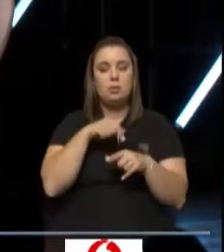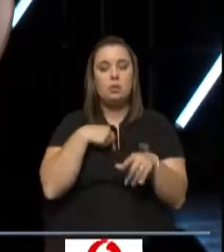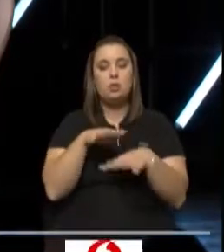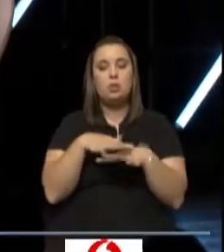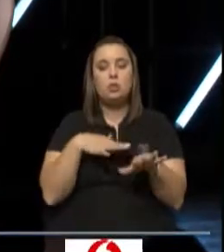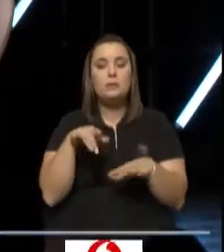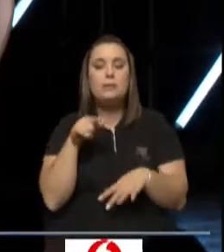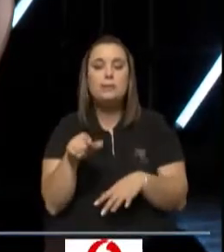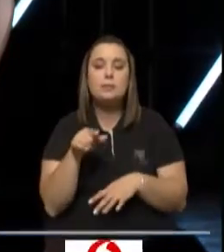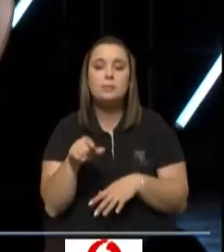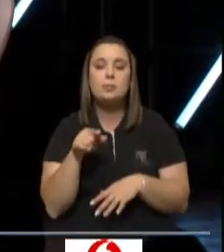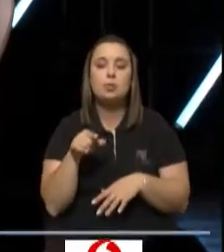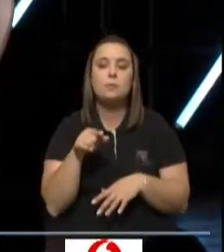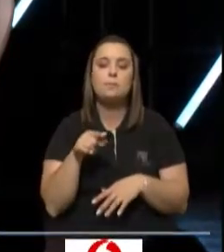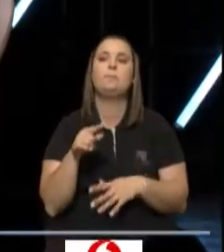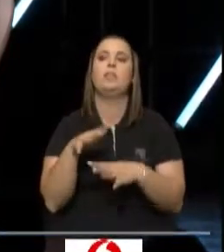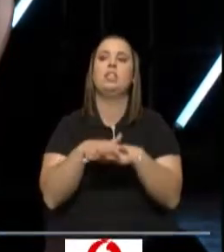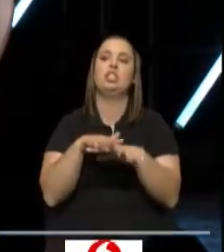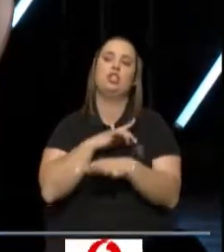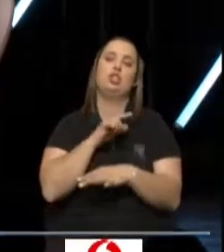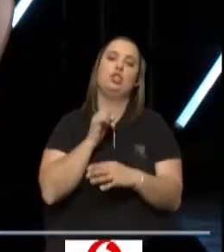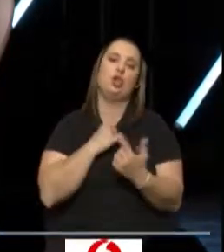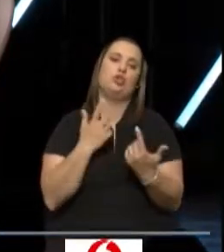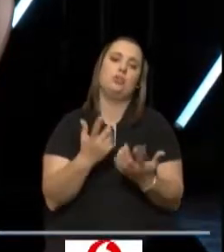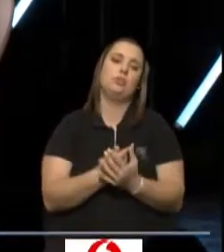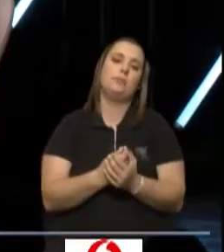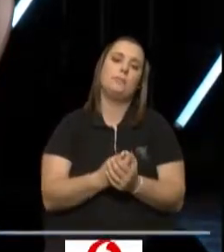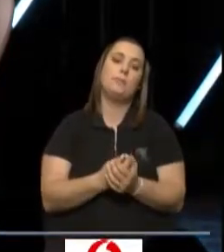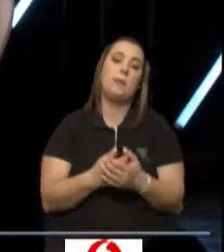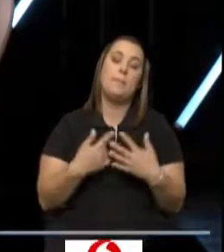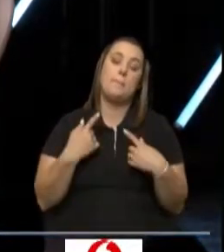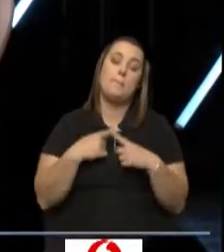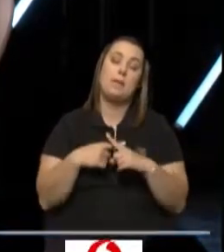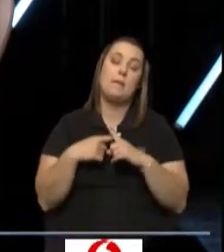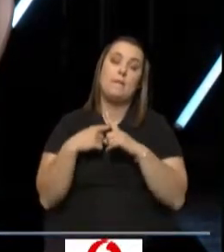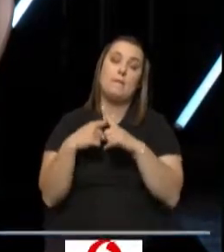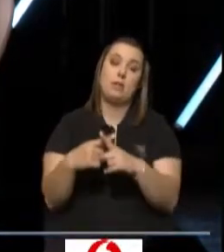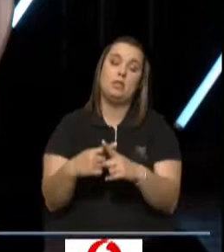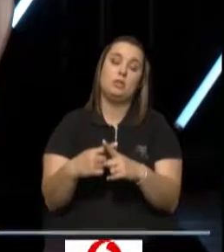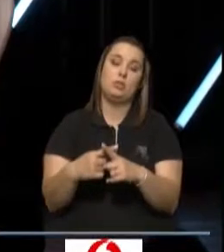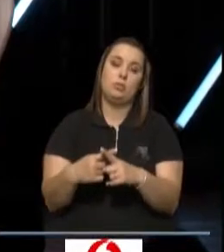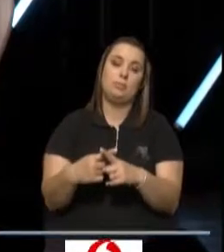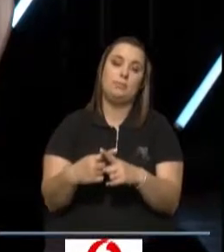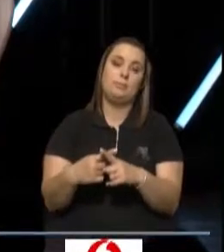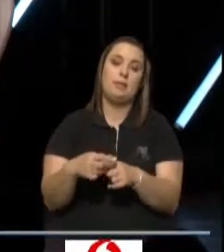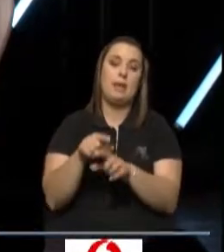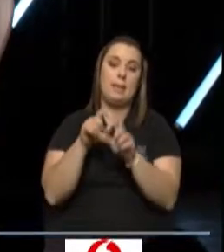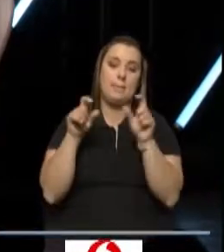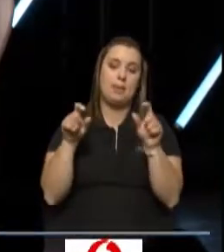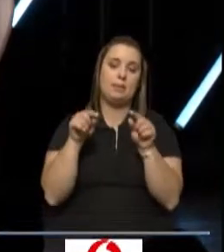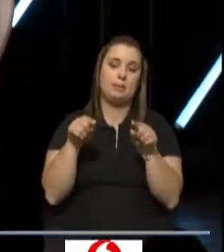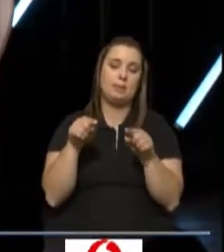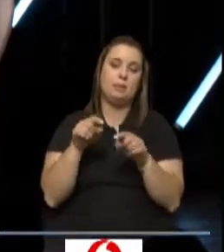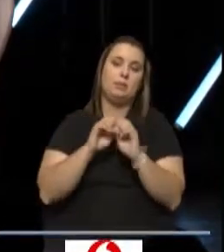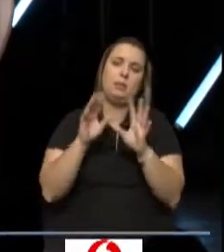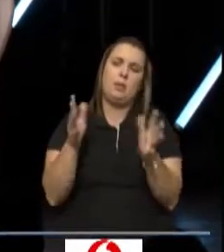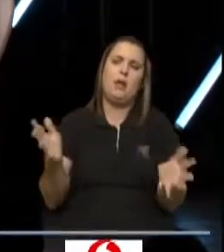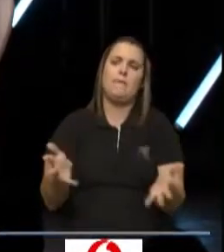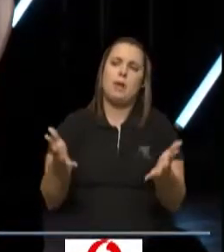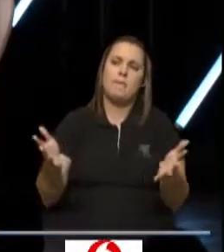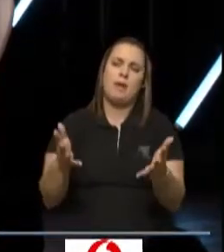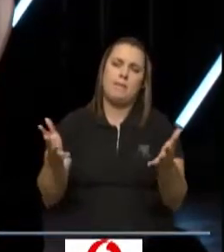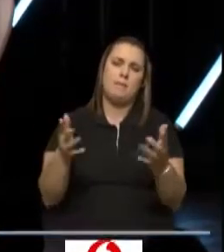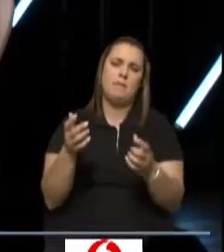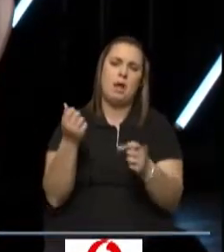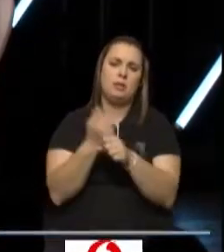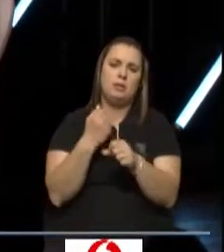the investment and developments that we are making in our own networks to the benefit of these large companies. Of